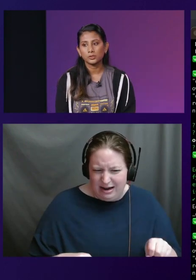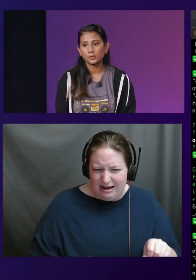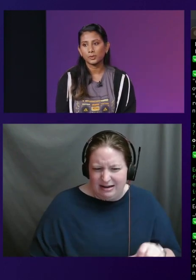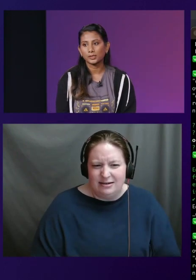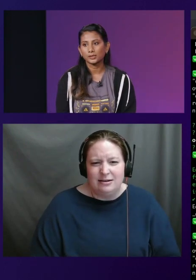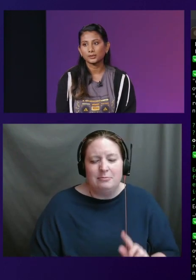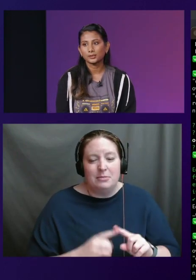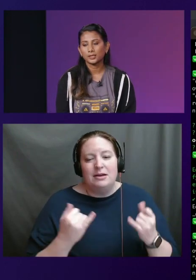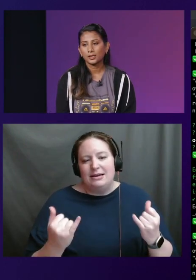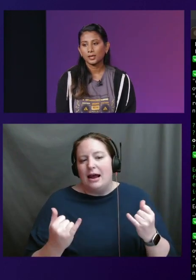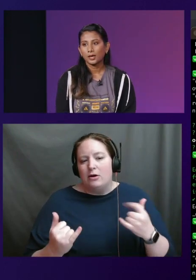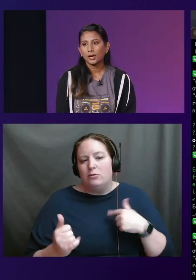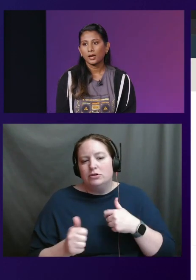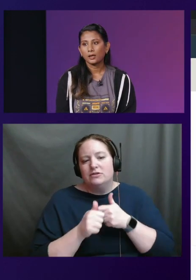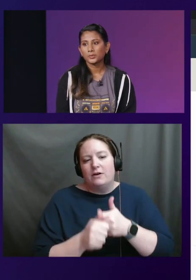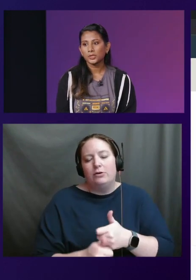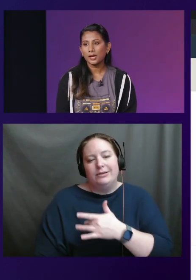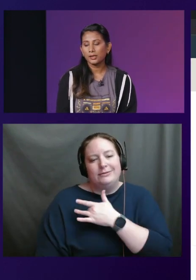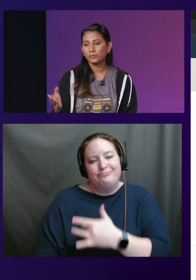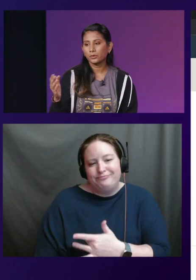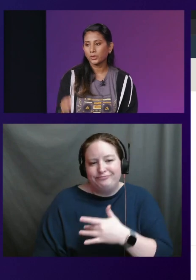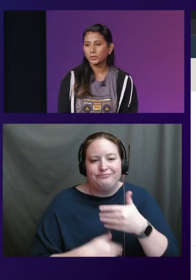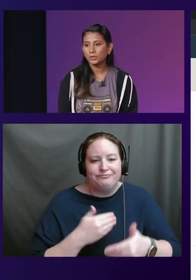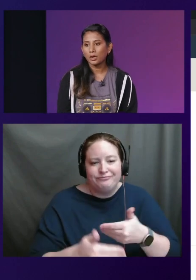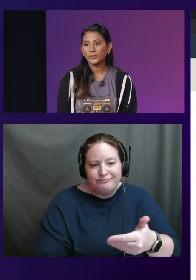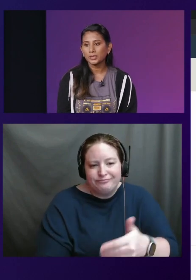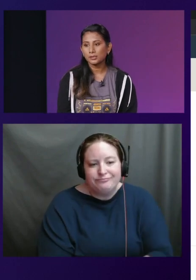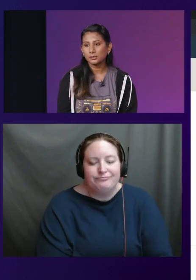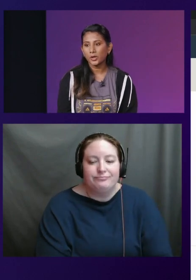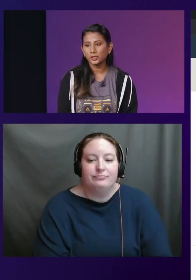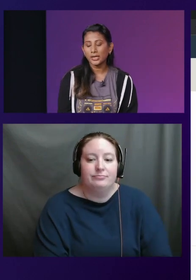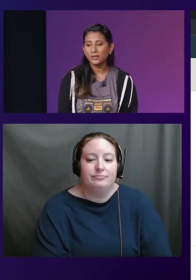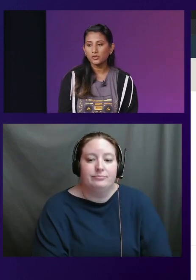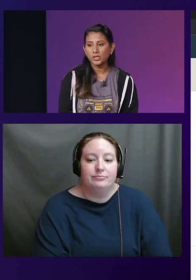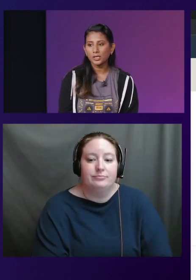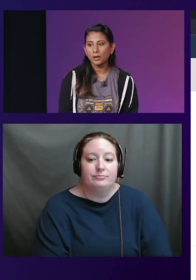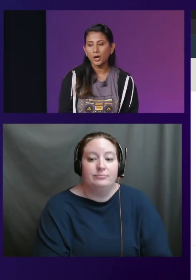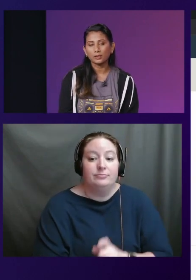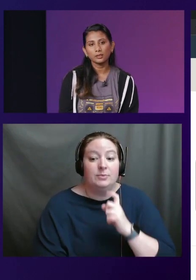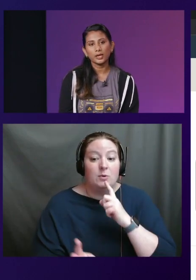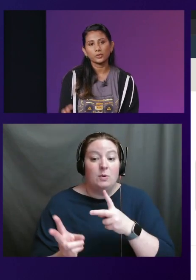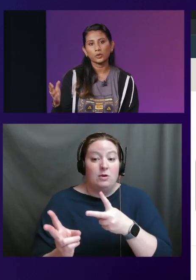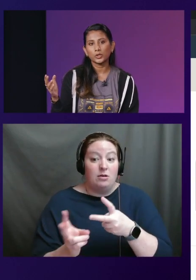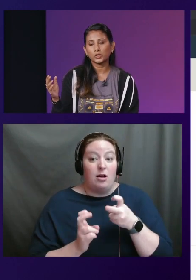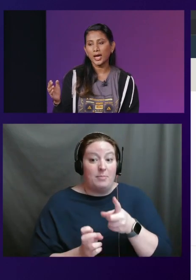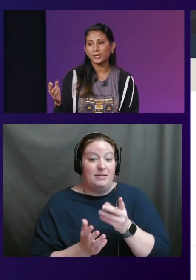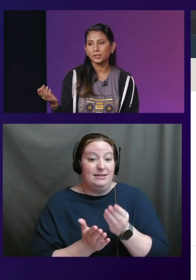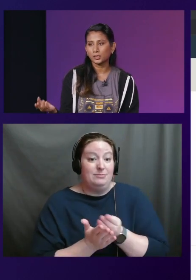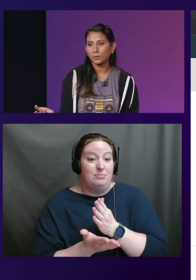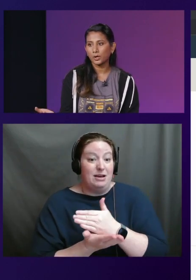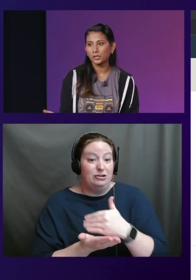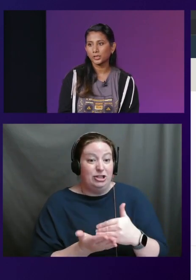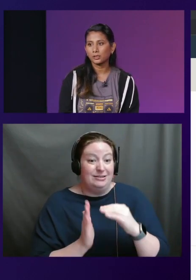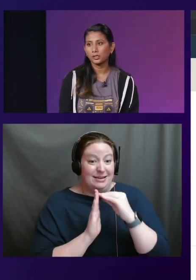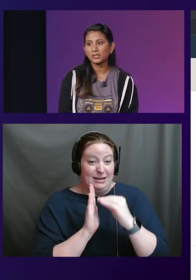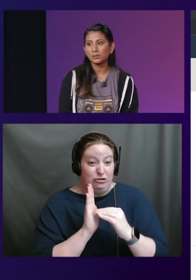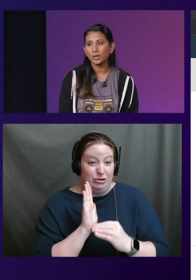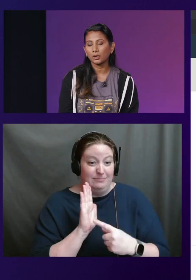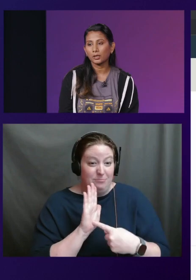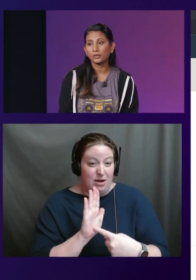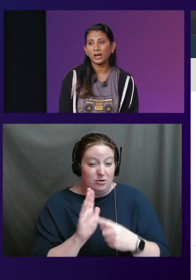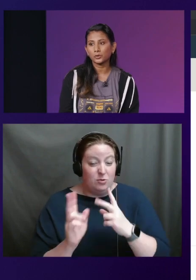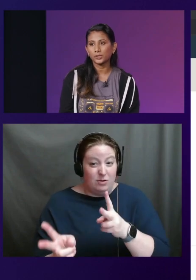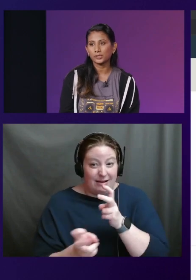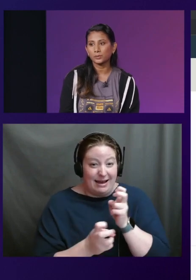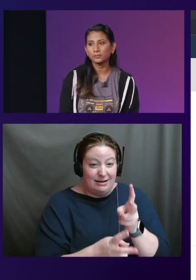the traditional process. So yeah, we're going to copy this budget entry model, and we're going to add it in our project, in our